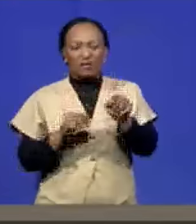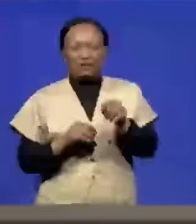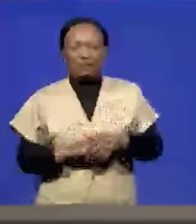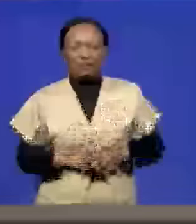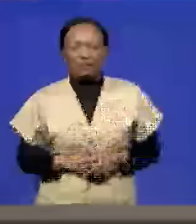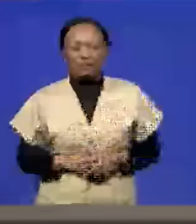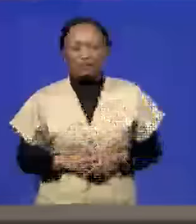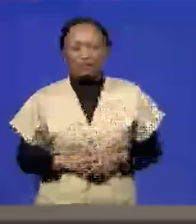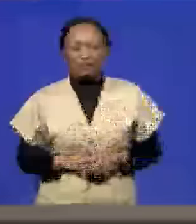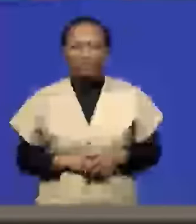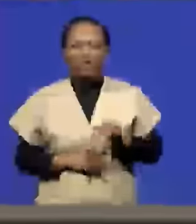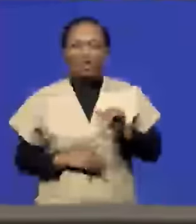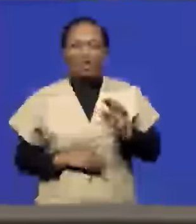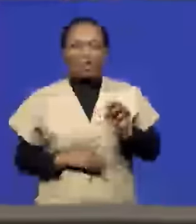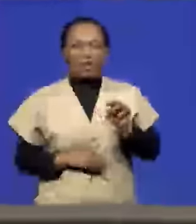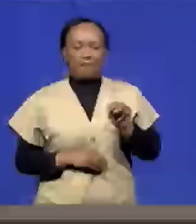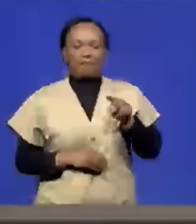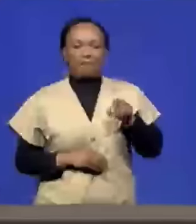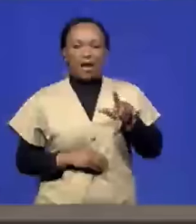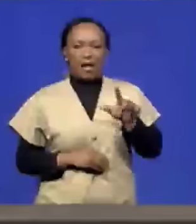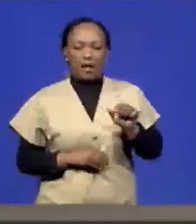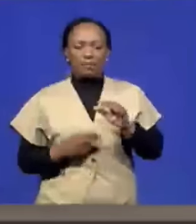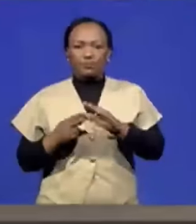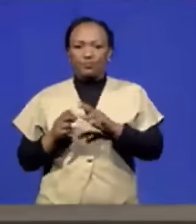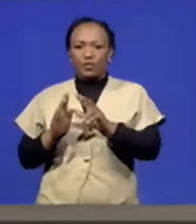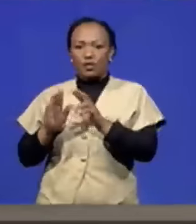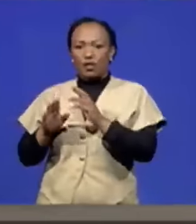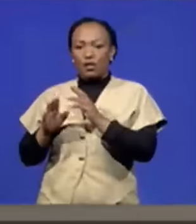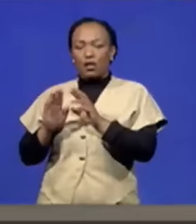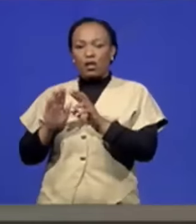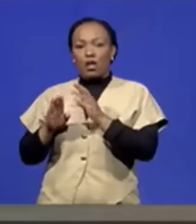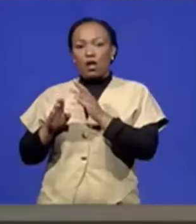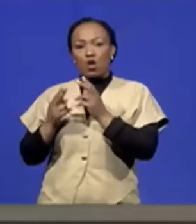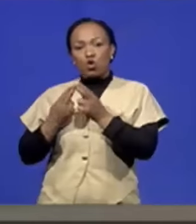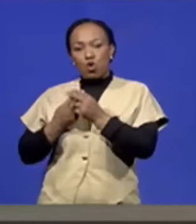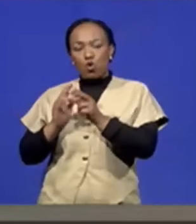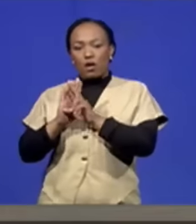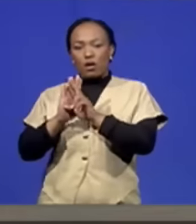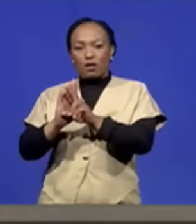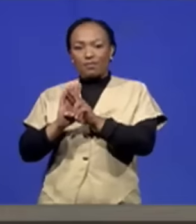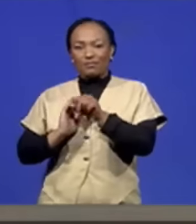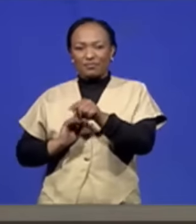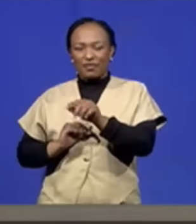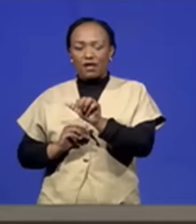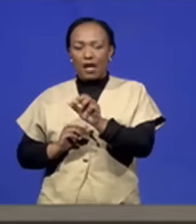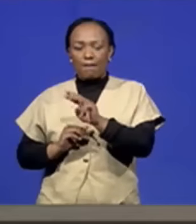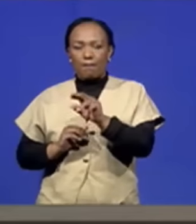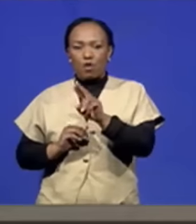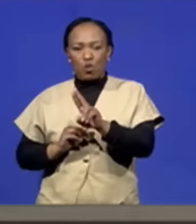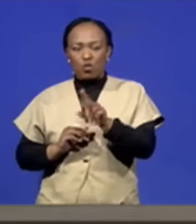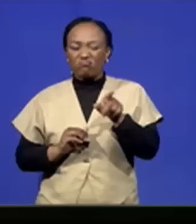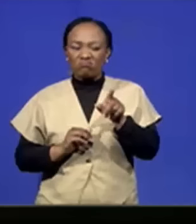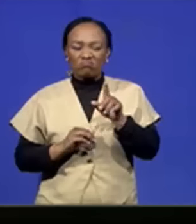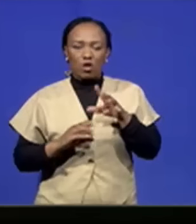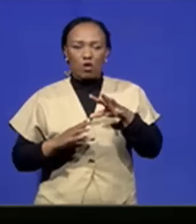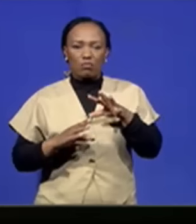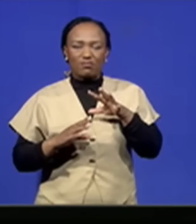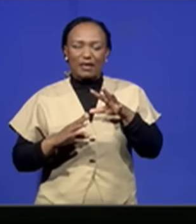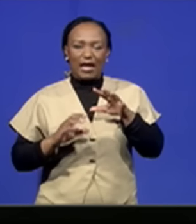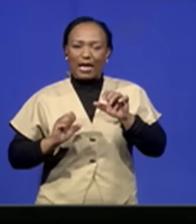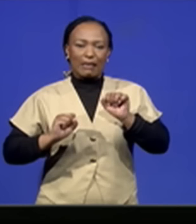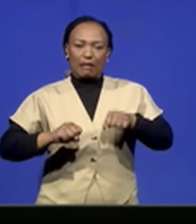moepo wa Impala le mokgatlo wa badiri AMCU ba ganetsana ka palo ya dintsho tse di tlhodilweng ke dikotsi kwa tlase ga moepo. In